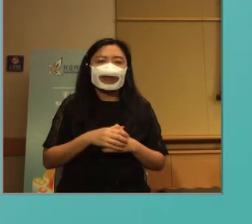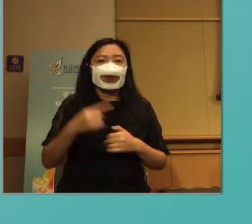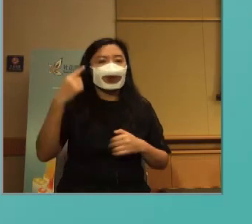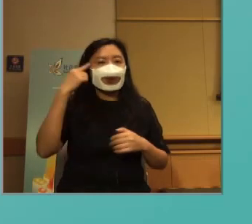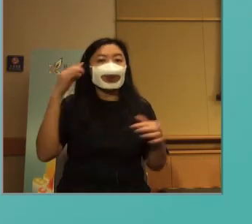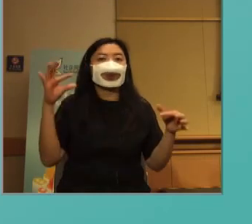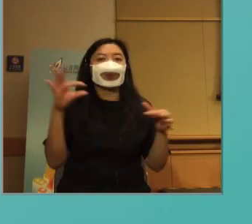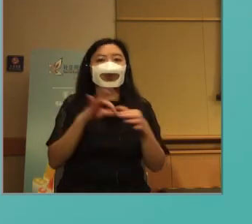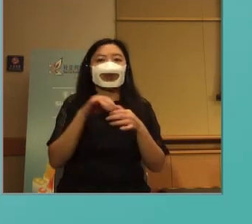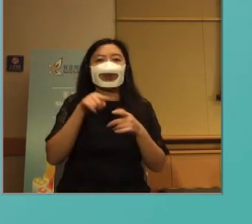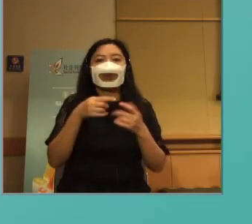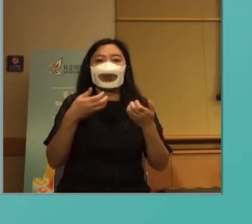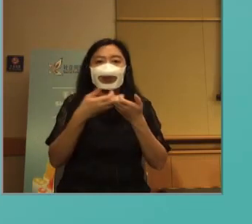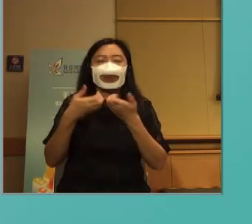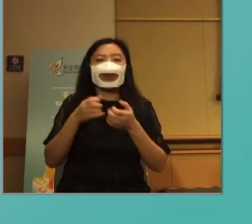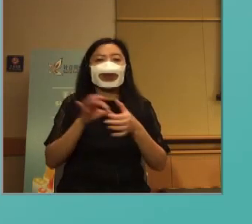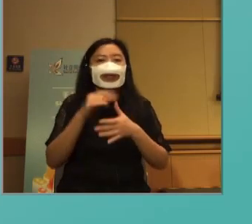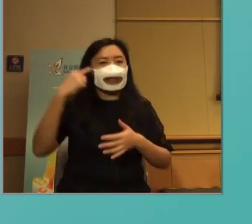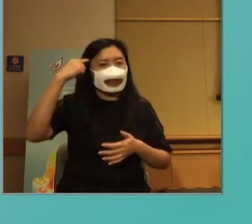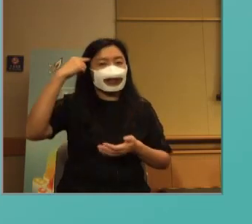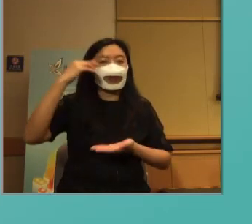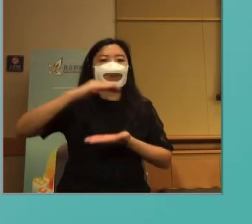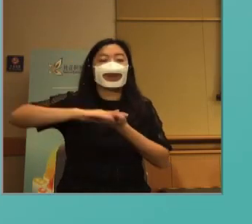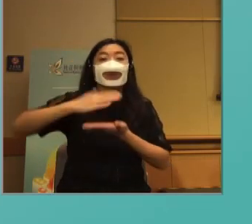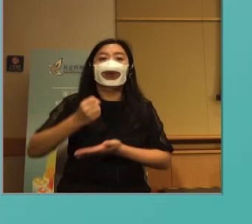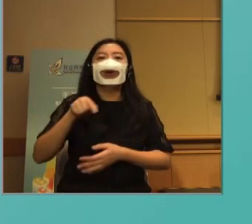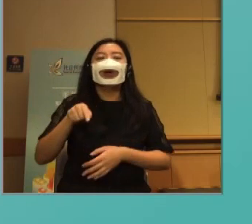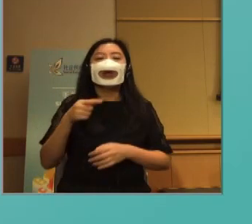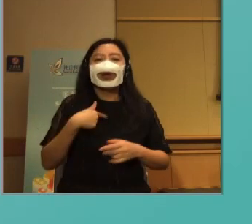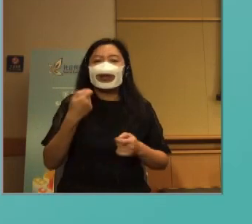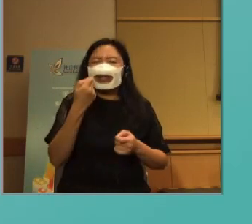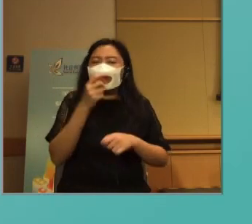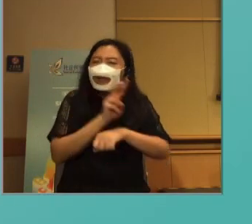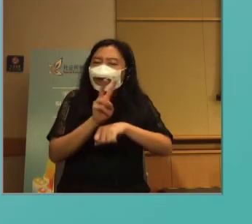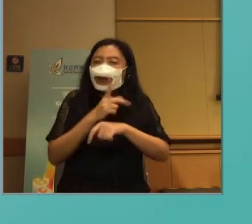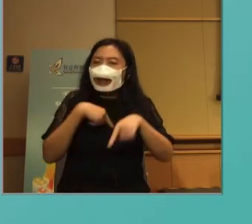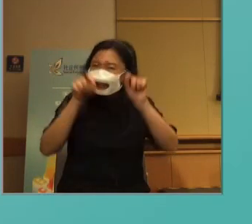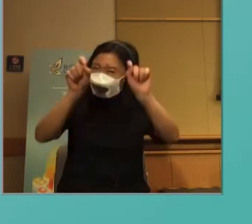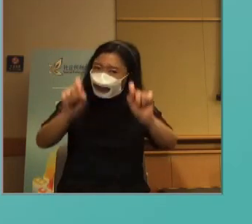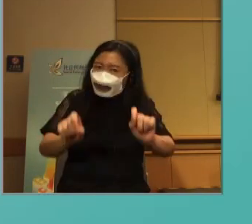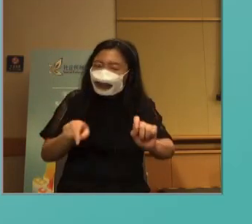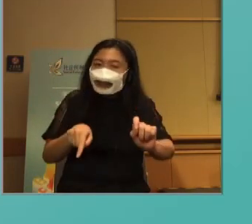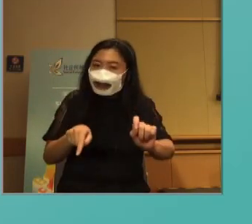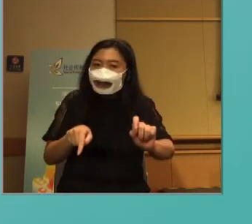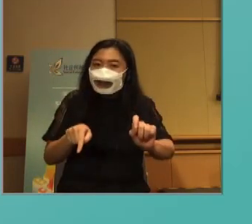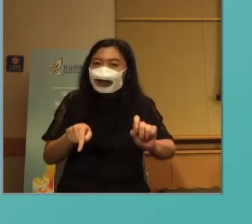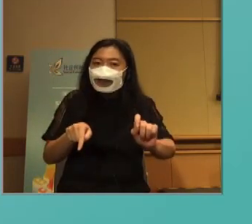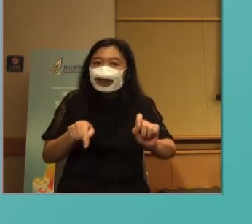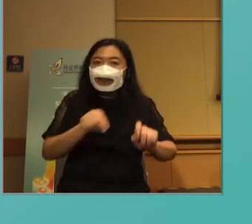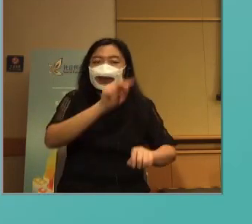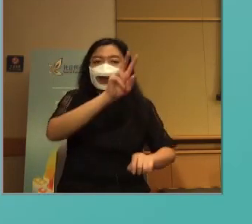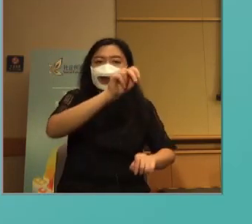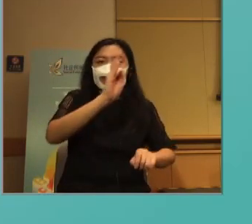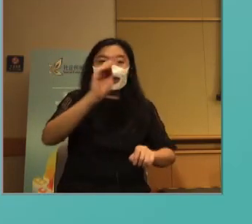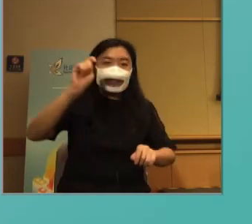lot, but I just wanted to spend just 1 or 2 minutes on this one, because at the end of the day, non-fungible tokens represents to us basically